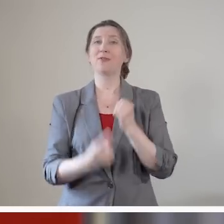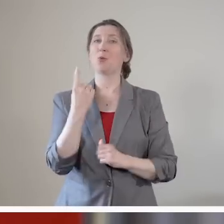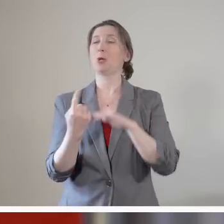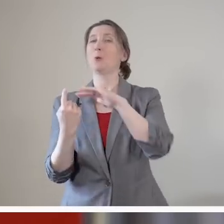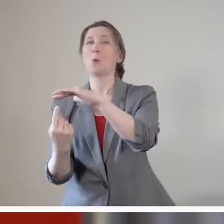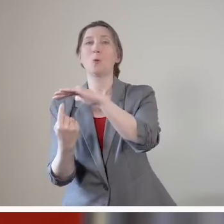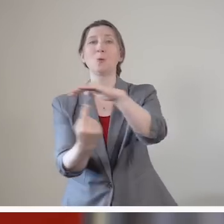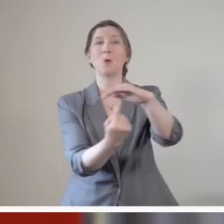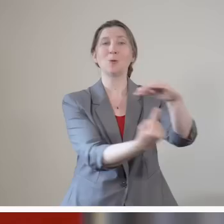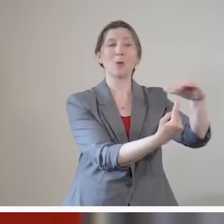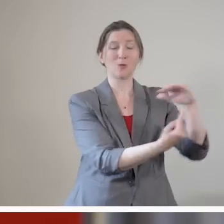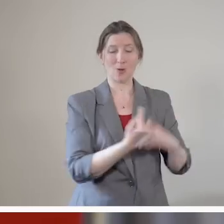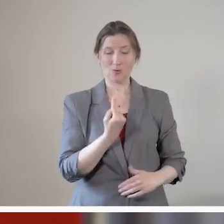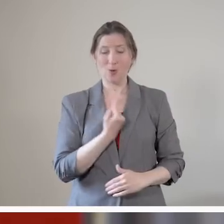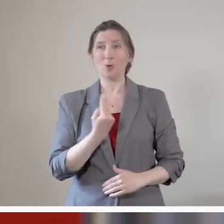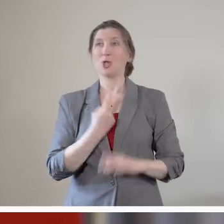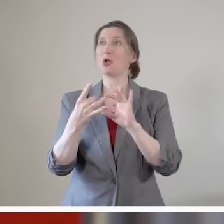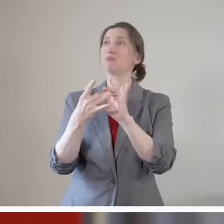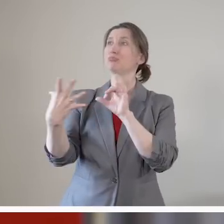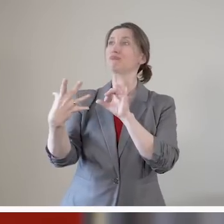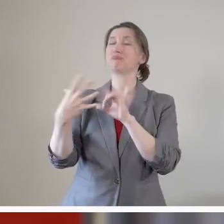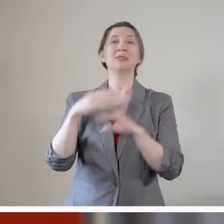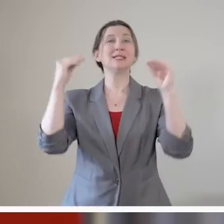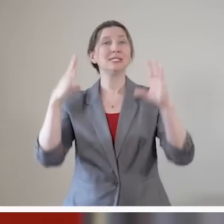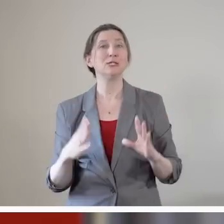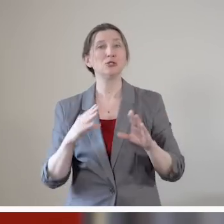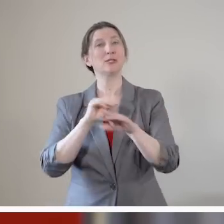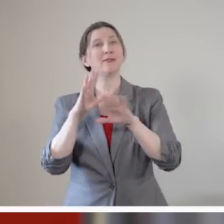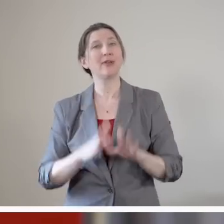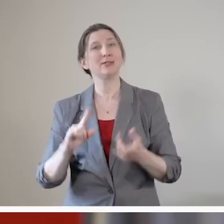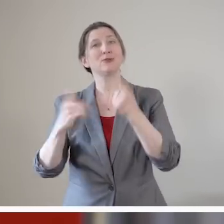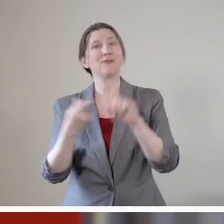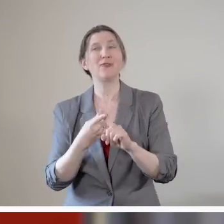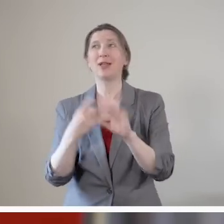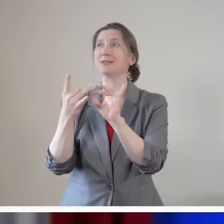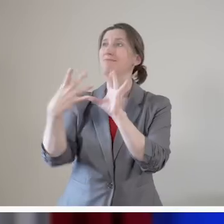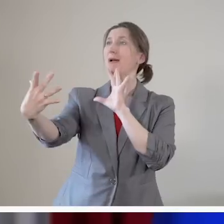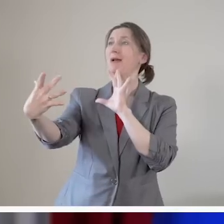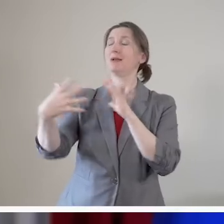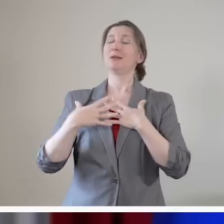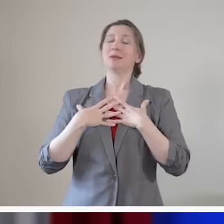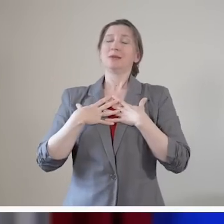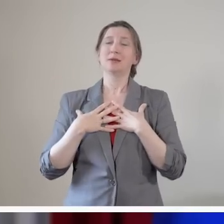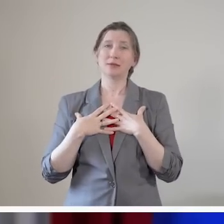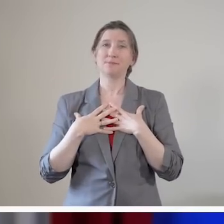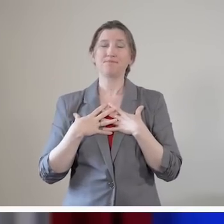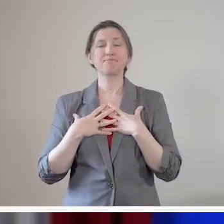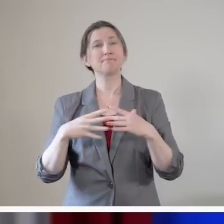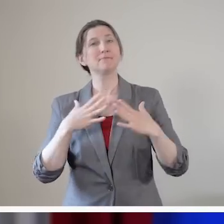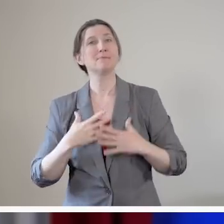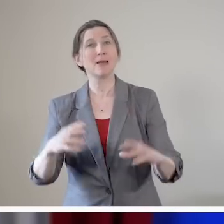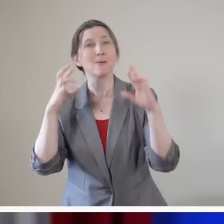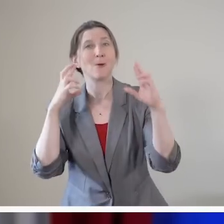community, the friends and classmates, teachers and advisors who have made this place your home. I hope you have wonderful memories